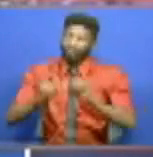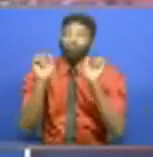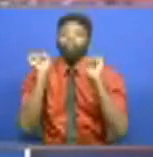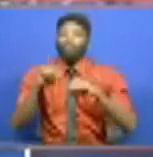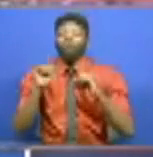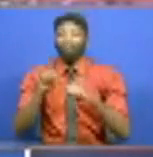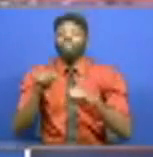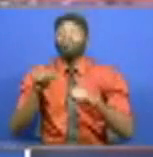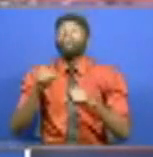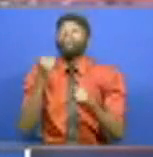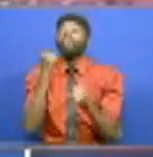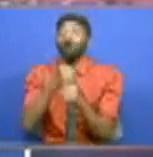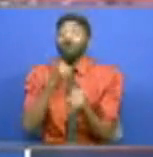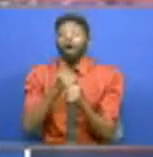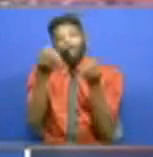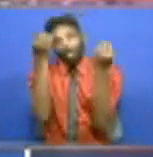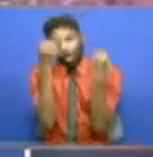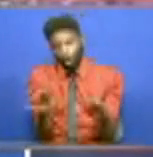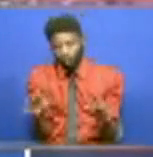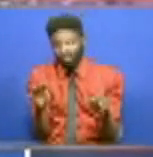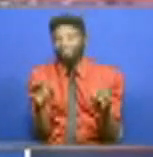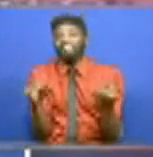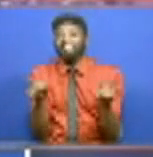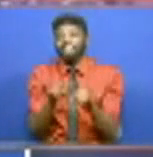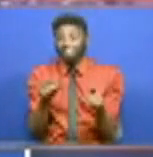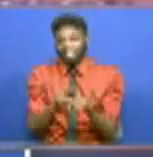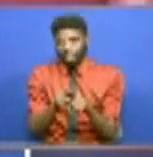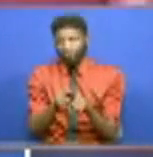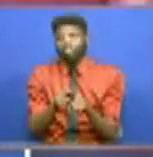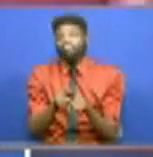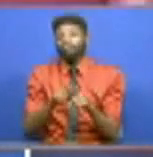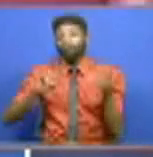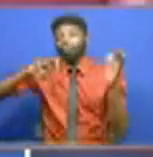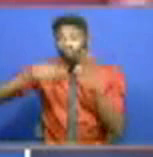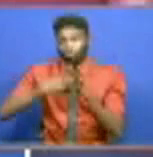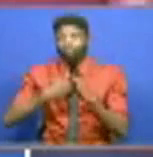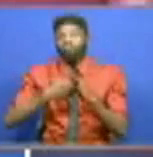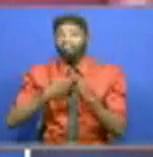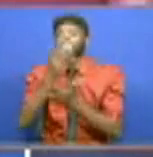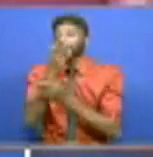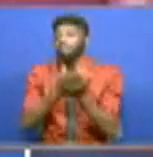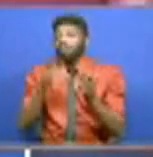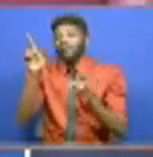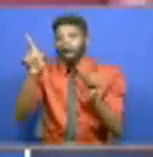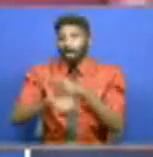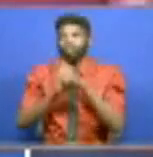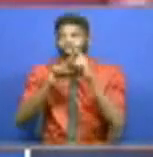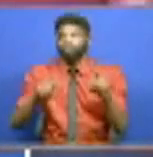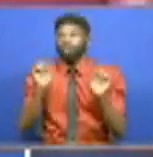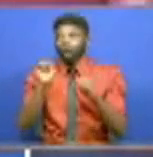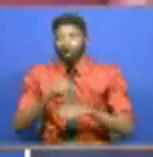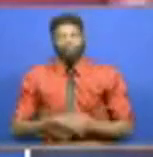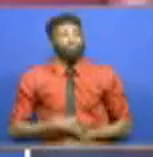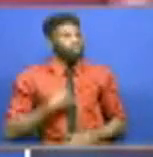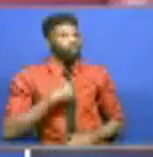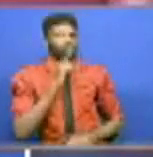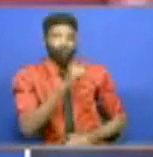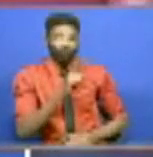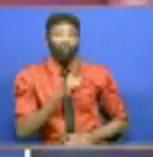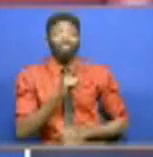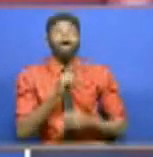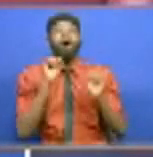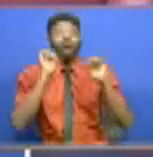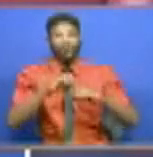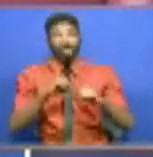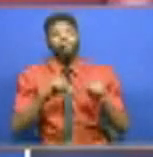constructive redundancy and a usurpation of the employment contracts. I'm sure there is a way of settling that, so that if it is blotted, we see